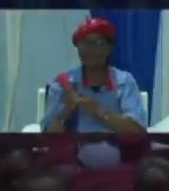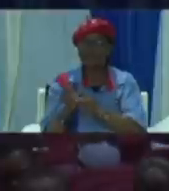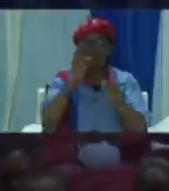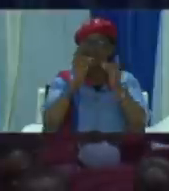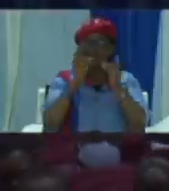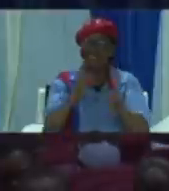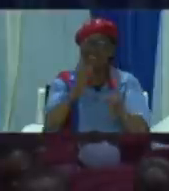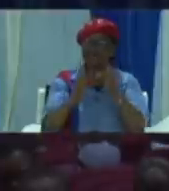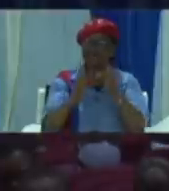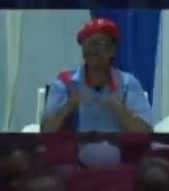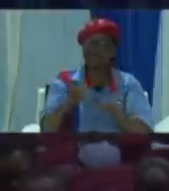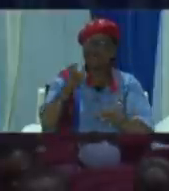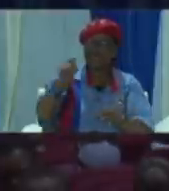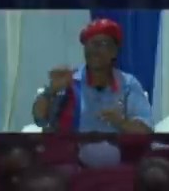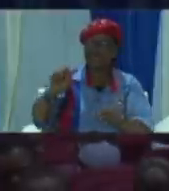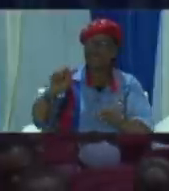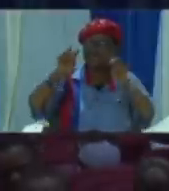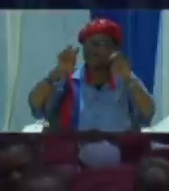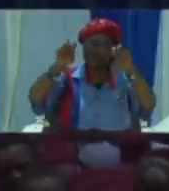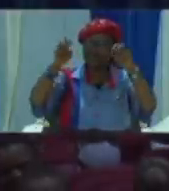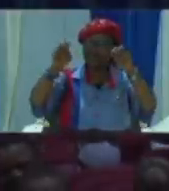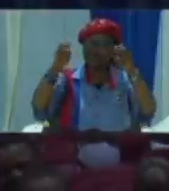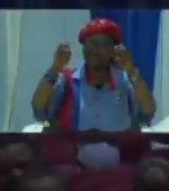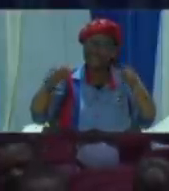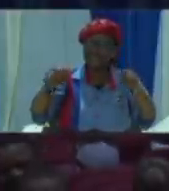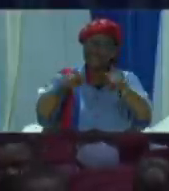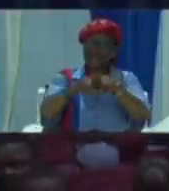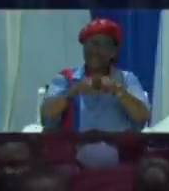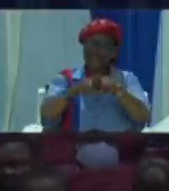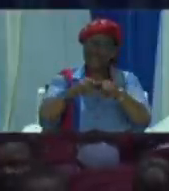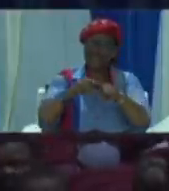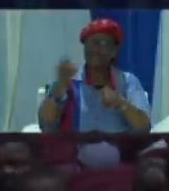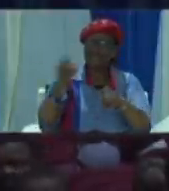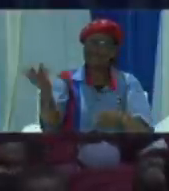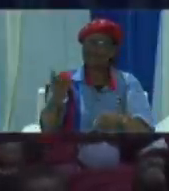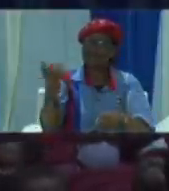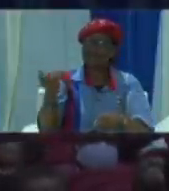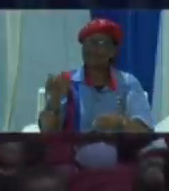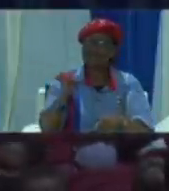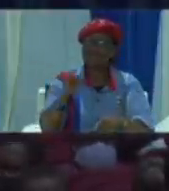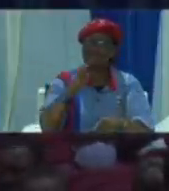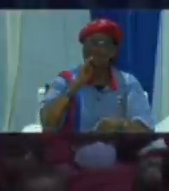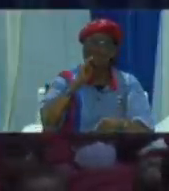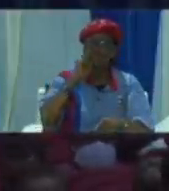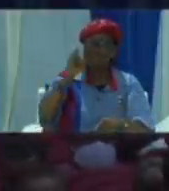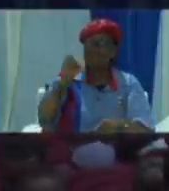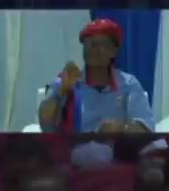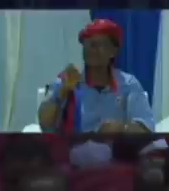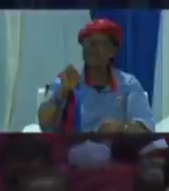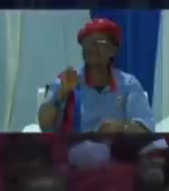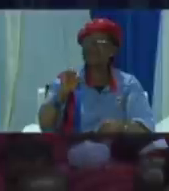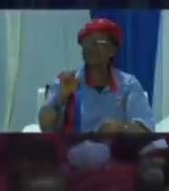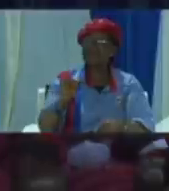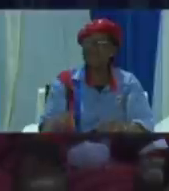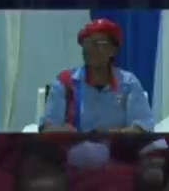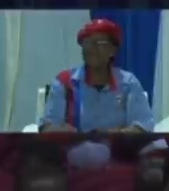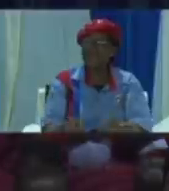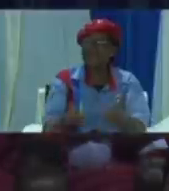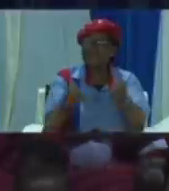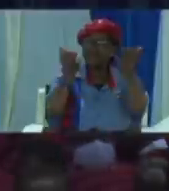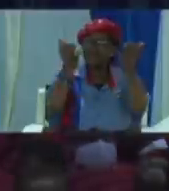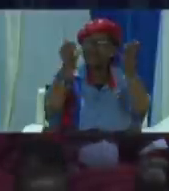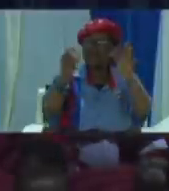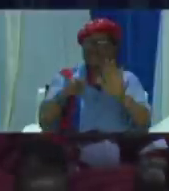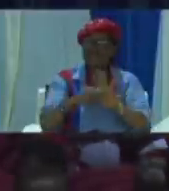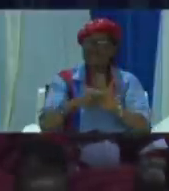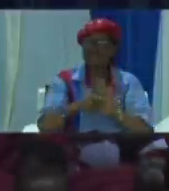topic like Wednesday is sanctification, akorita se ni ojo Wednesday